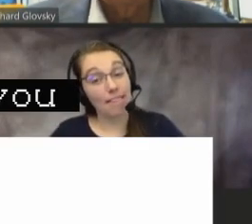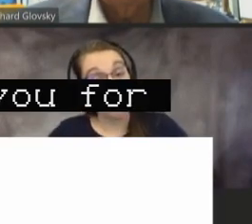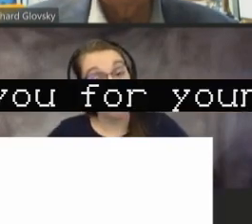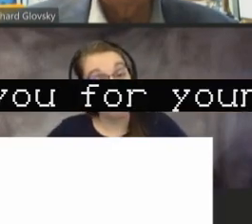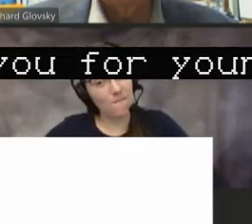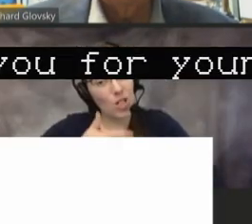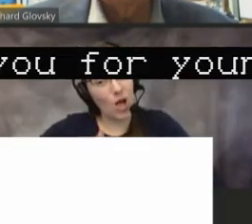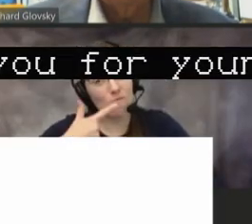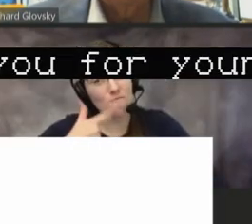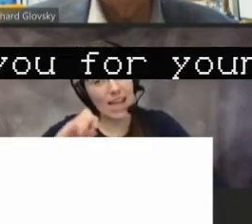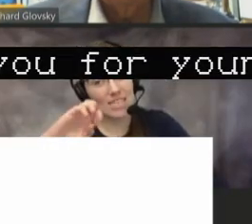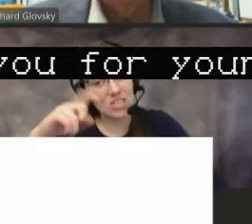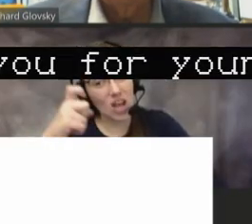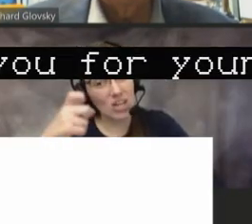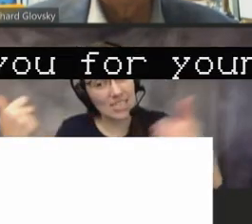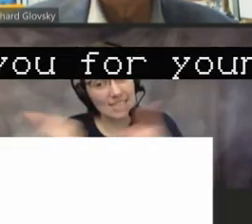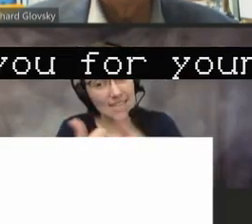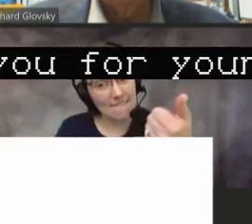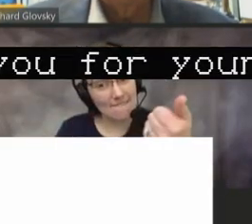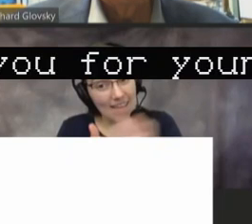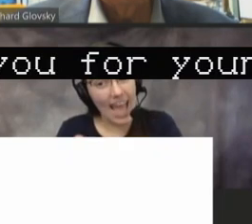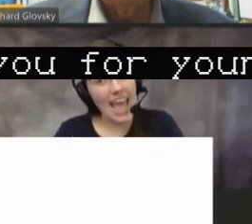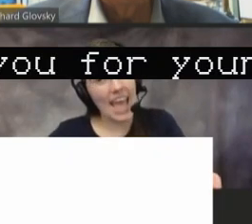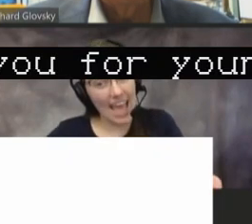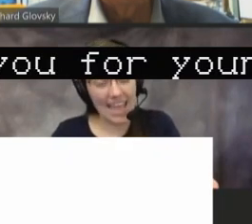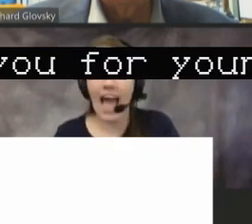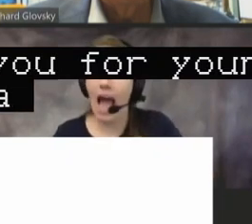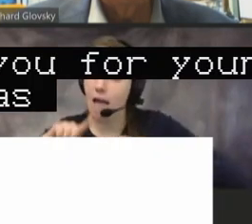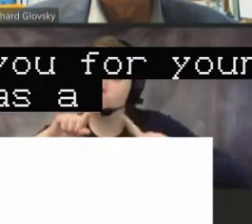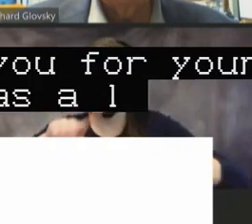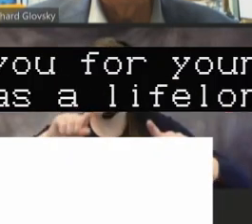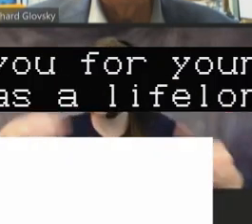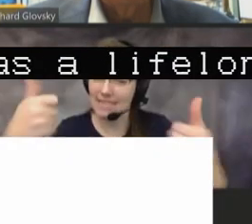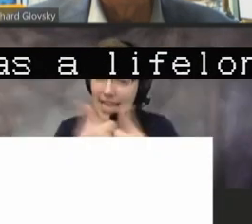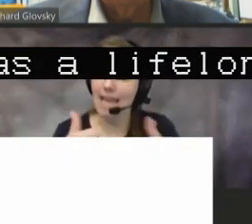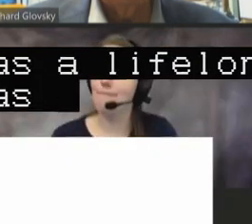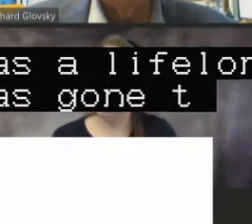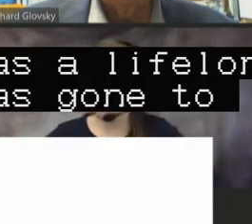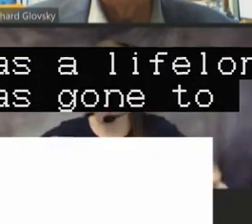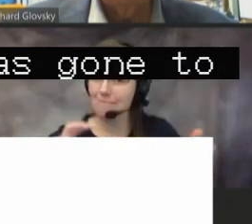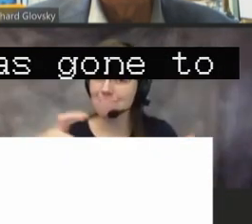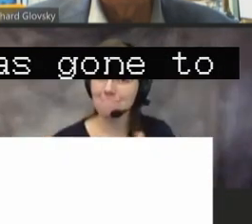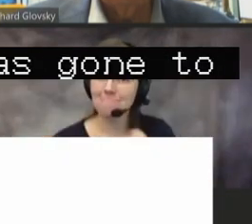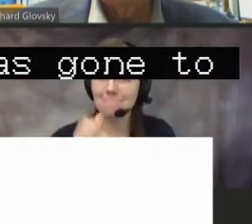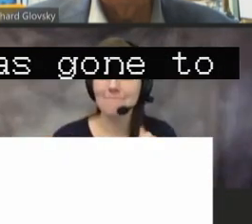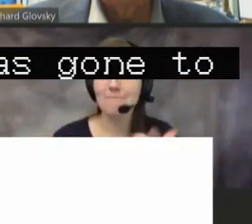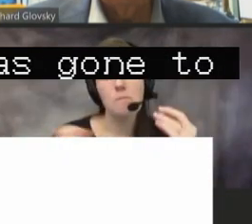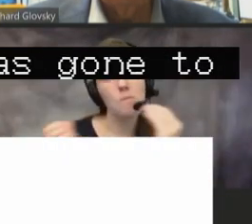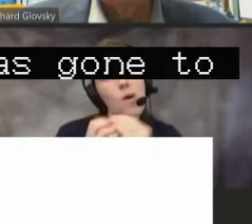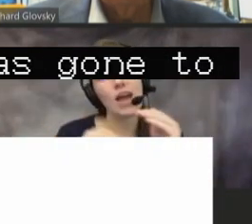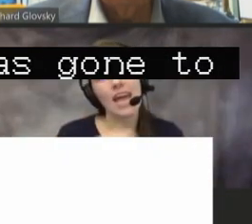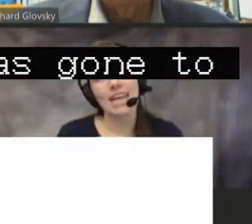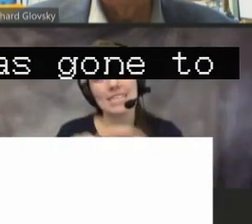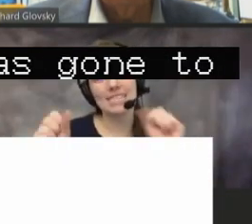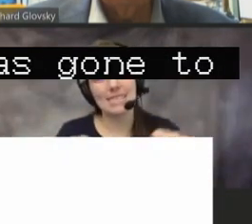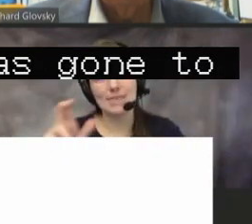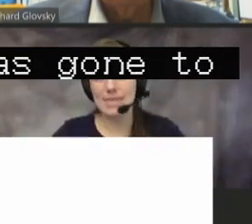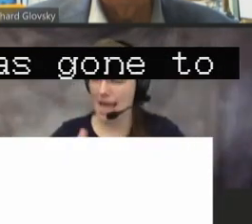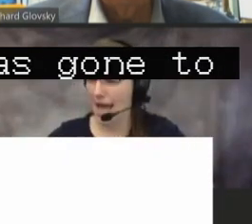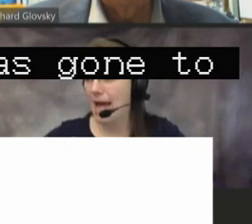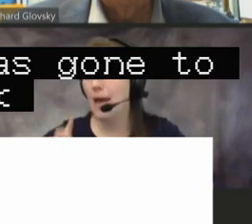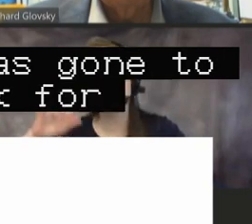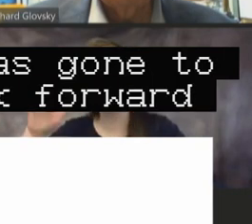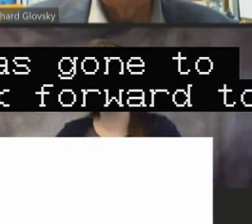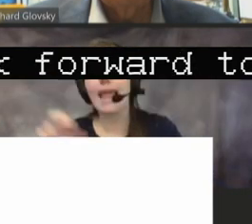gone to many games, I look forward to going to many more, taking advantage of the accessible seating in almost every area of